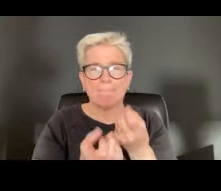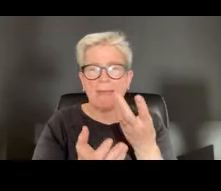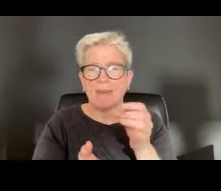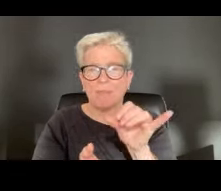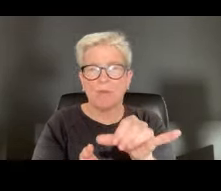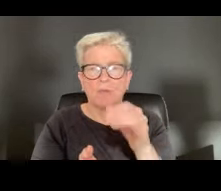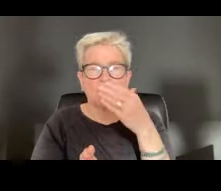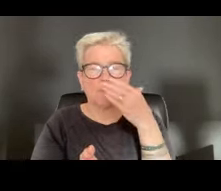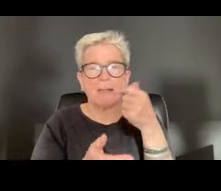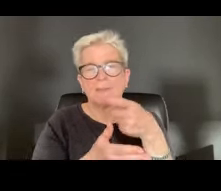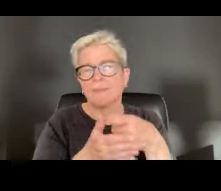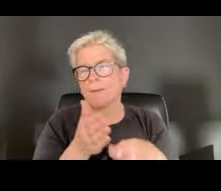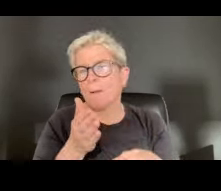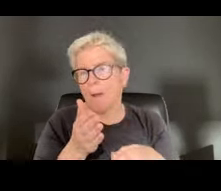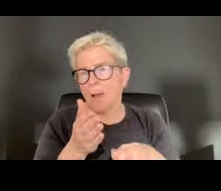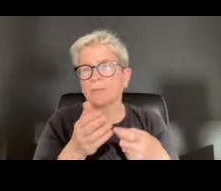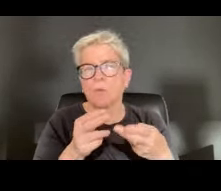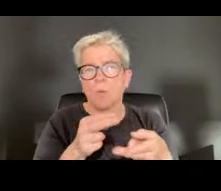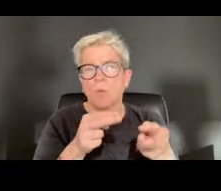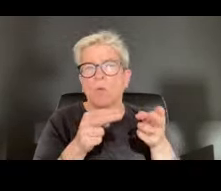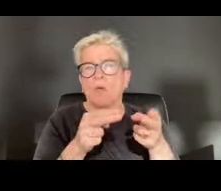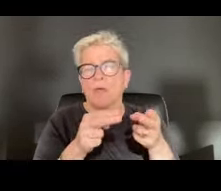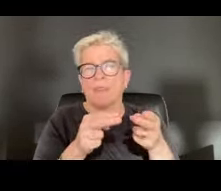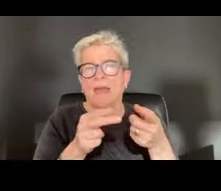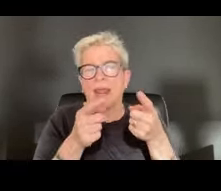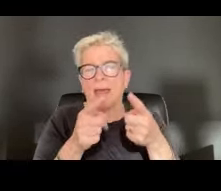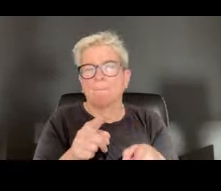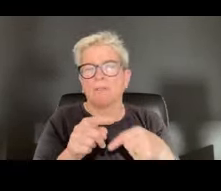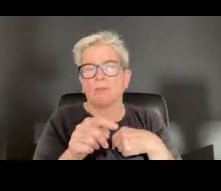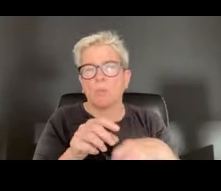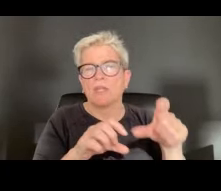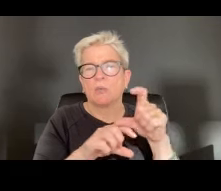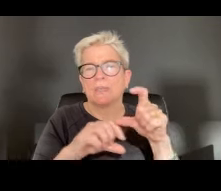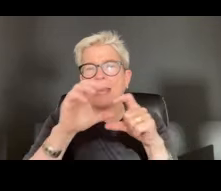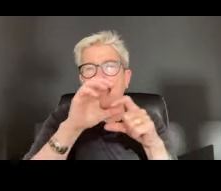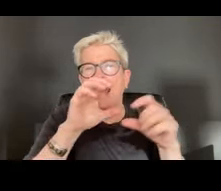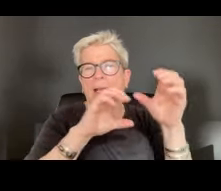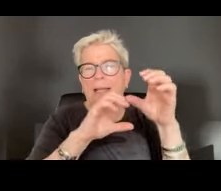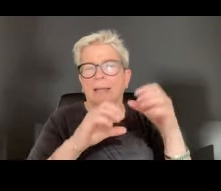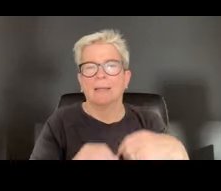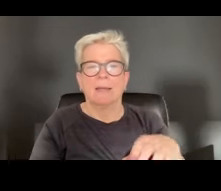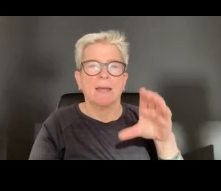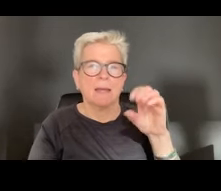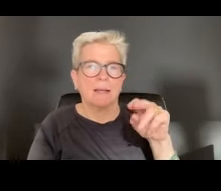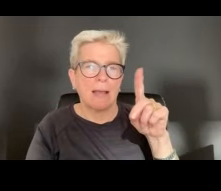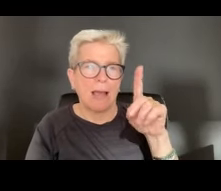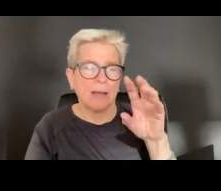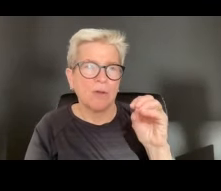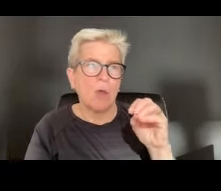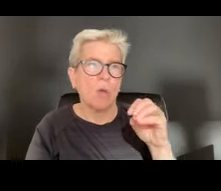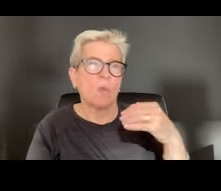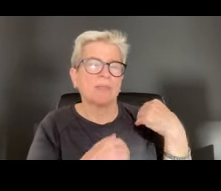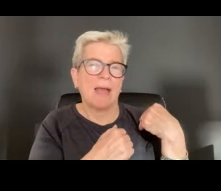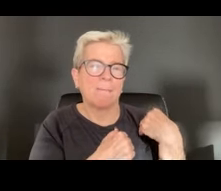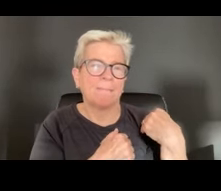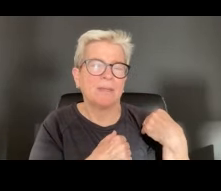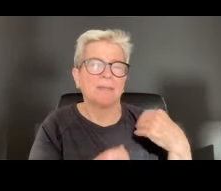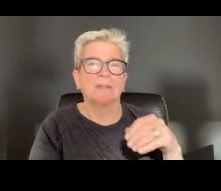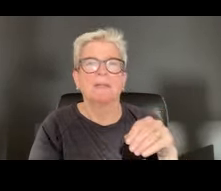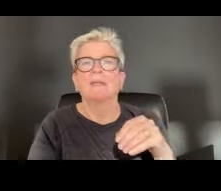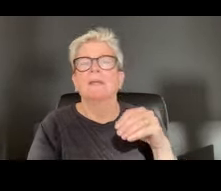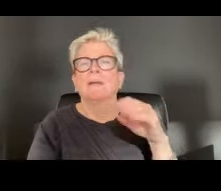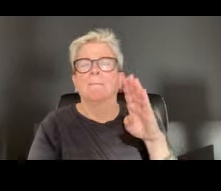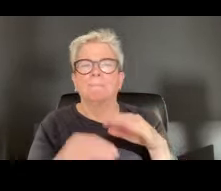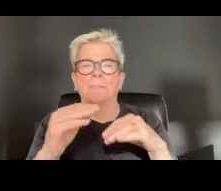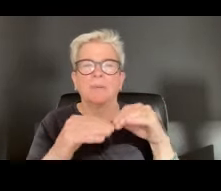additional costs that occur when you stack, both in terms of condo liability, a different building code, additional soundproofing, and other